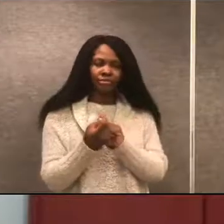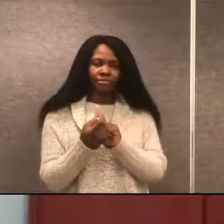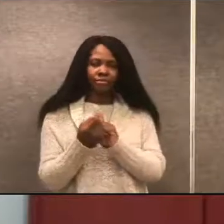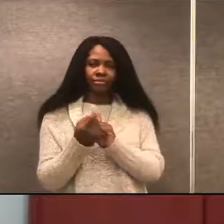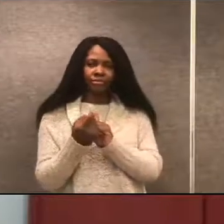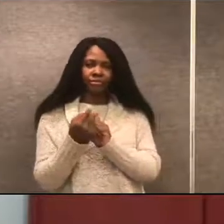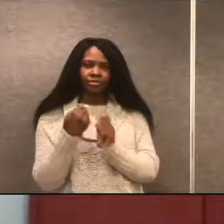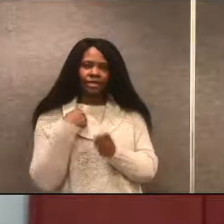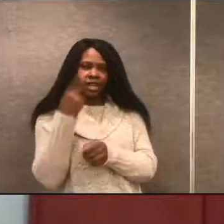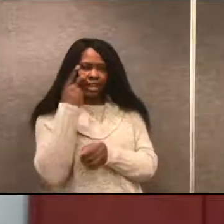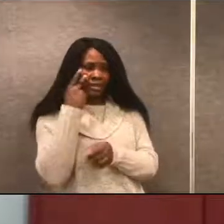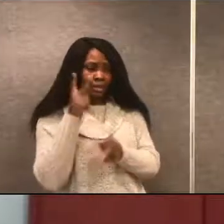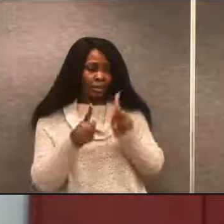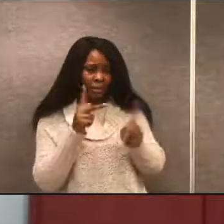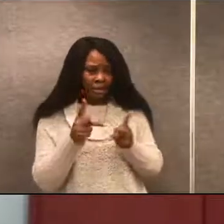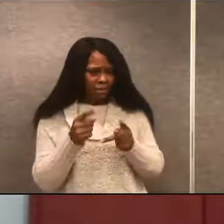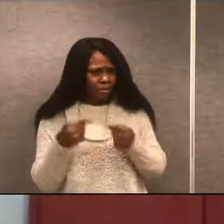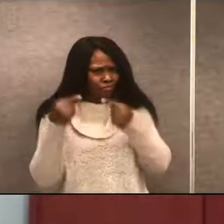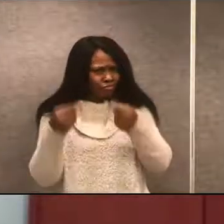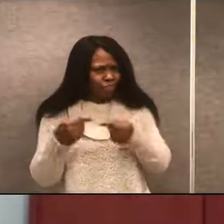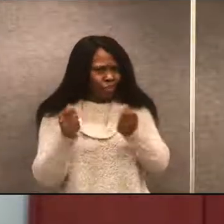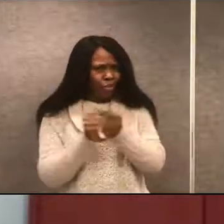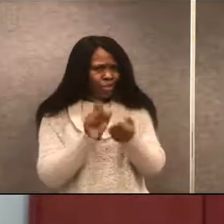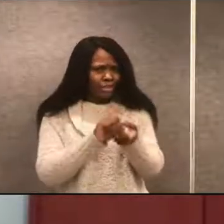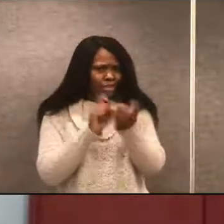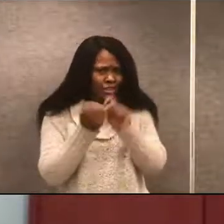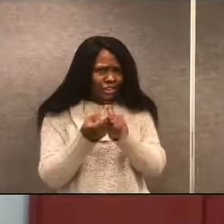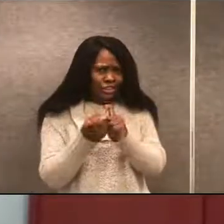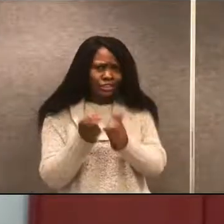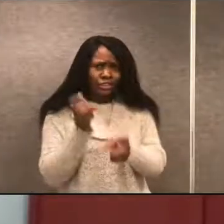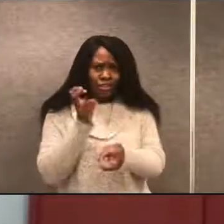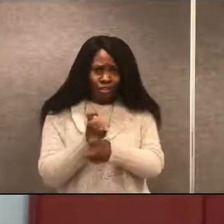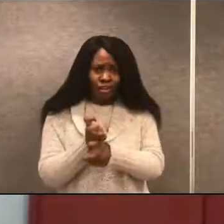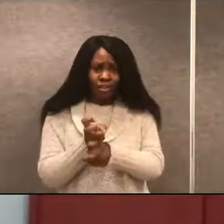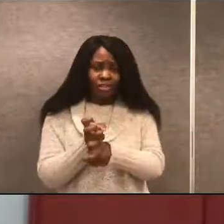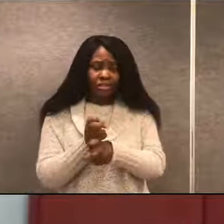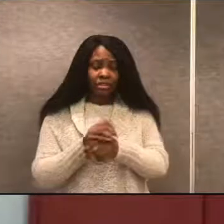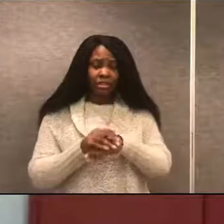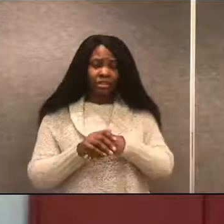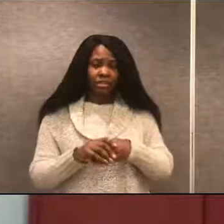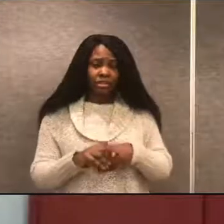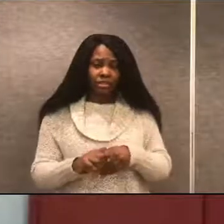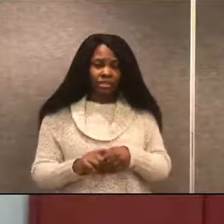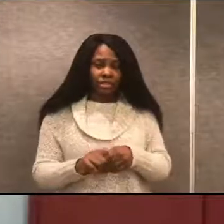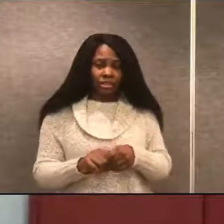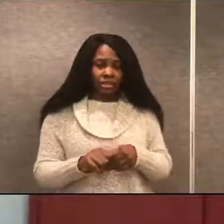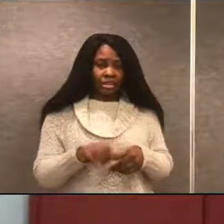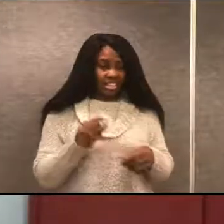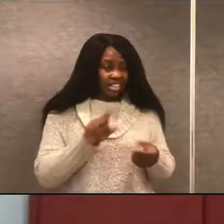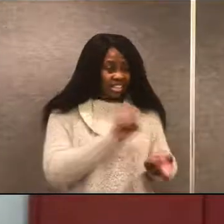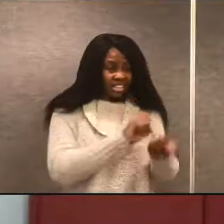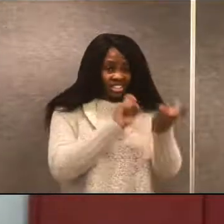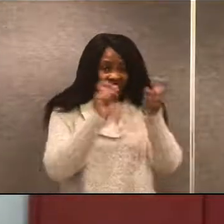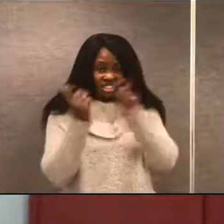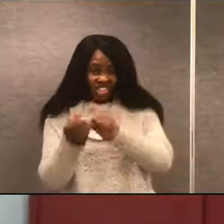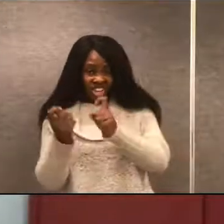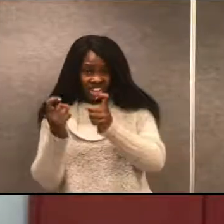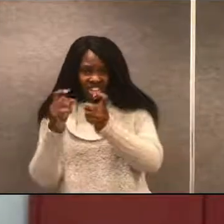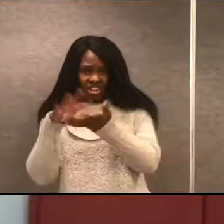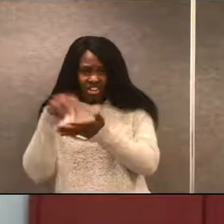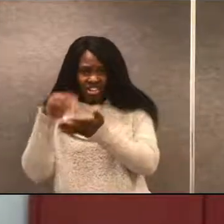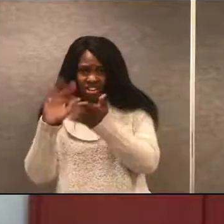people struggle, it becomes challenging. This whole shift into what would be remote learning, it is not a challenge just